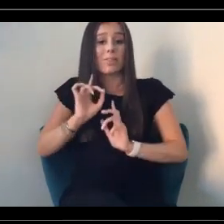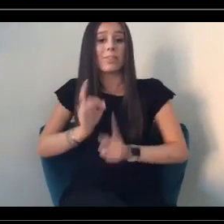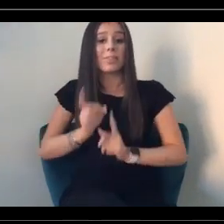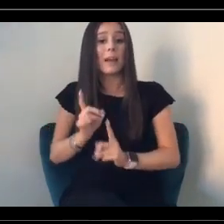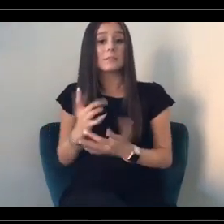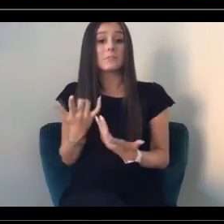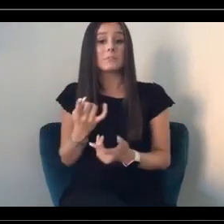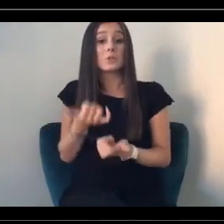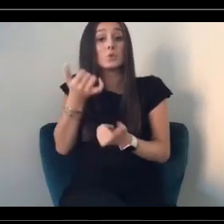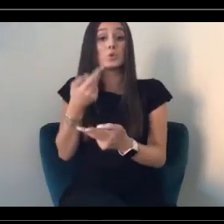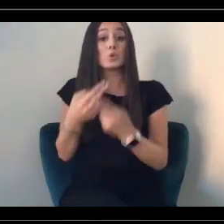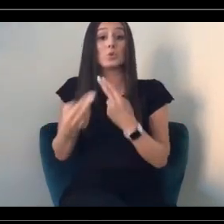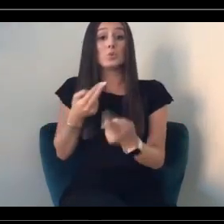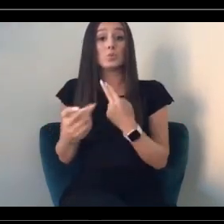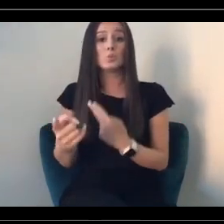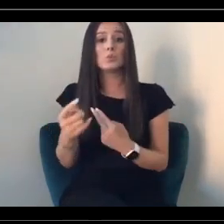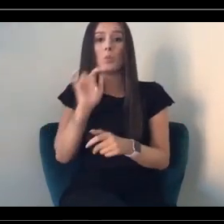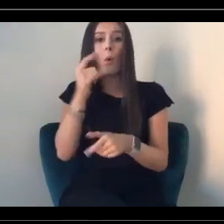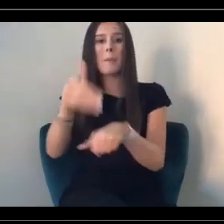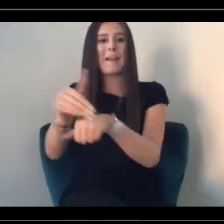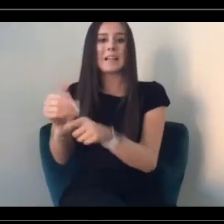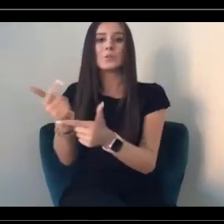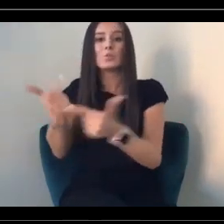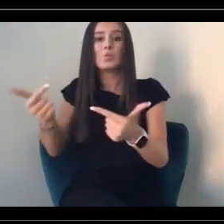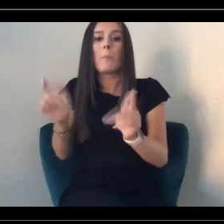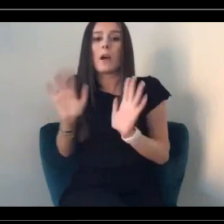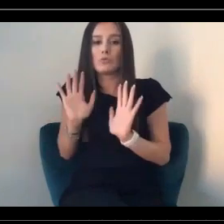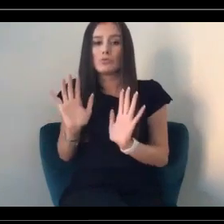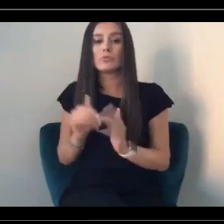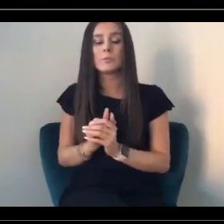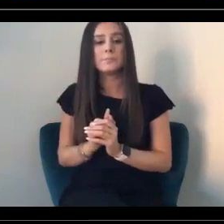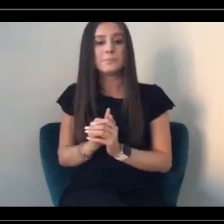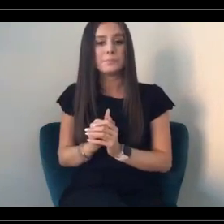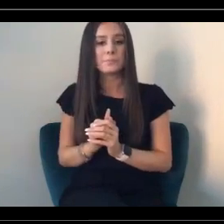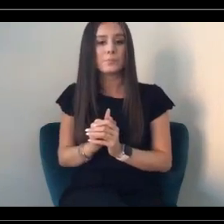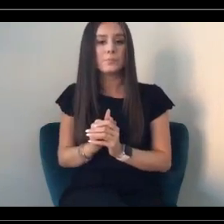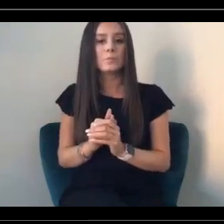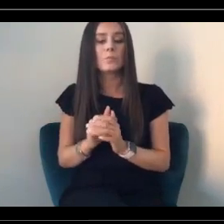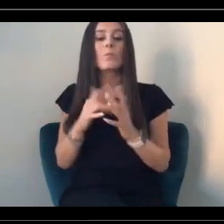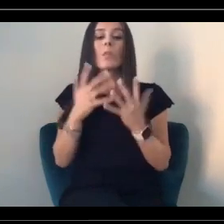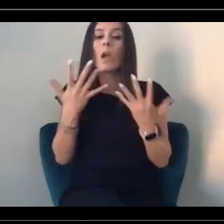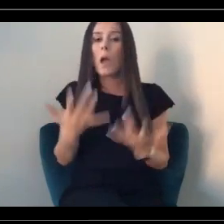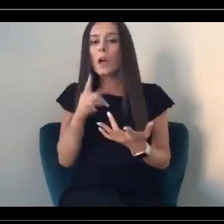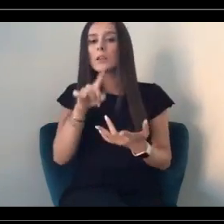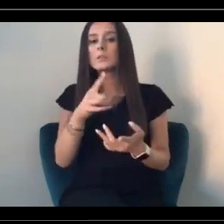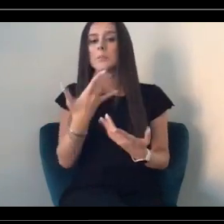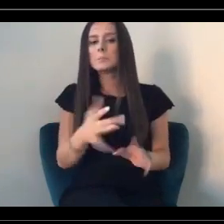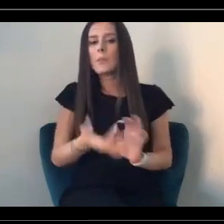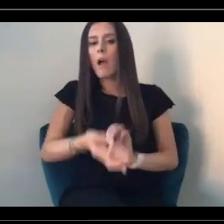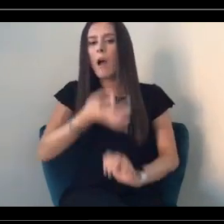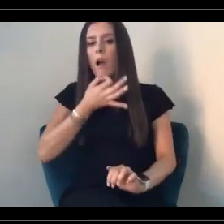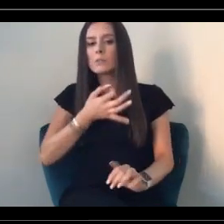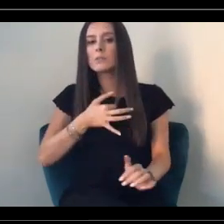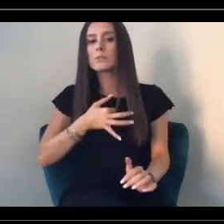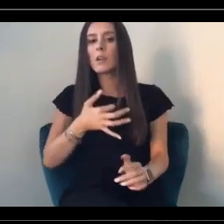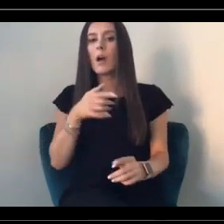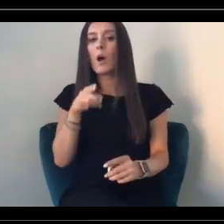good news story there. In terms of reducing